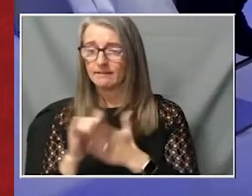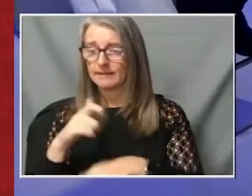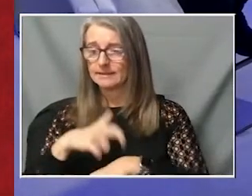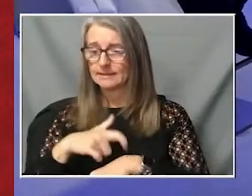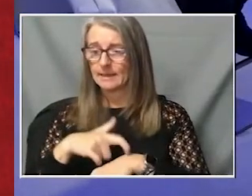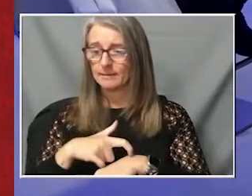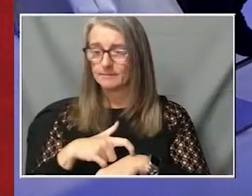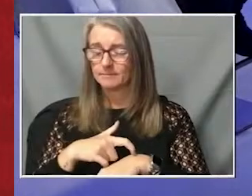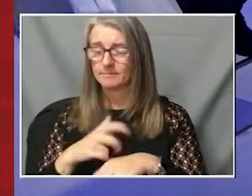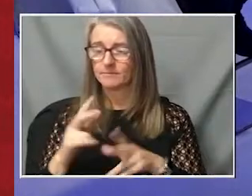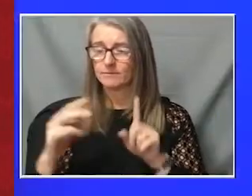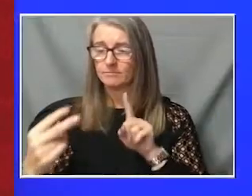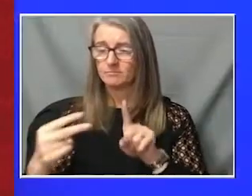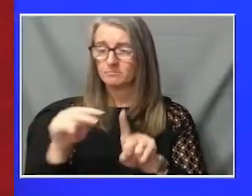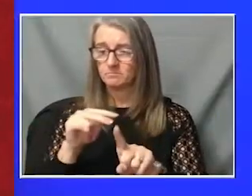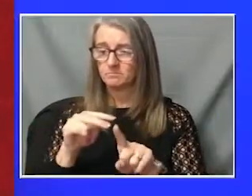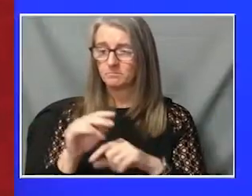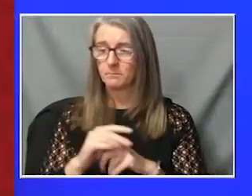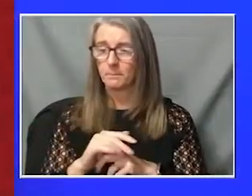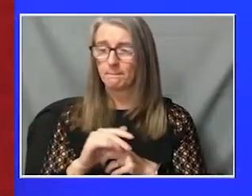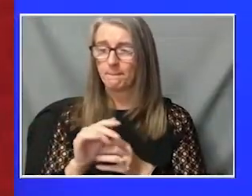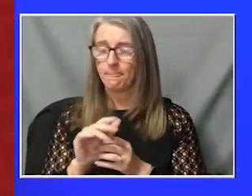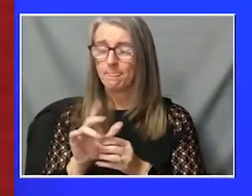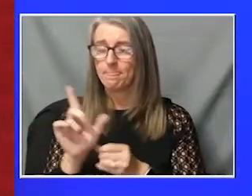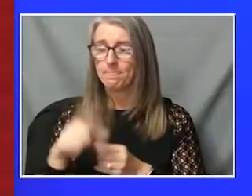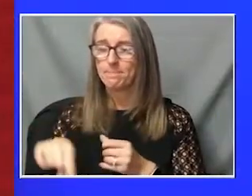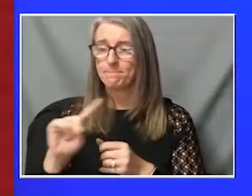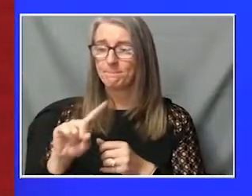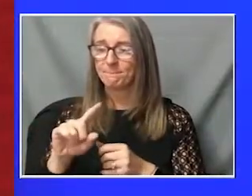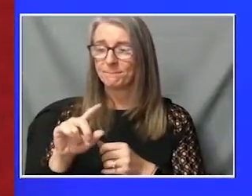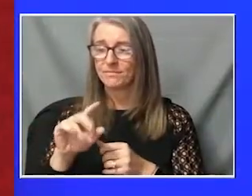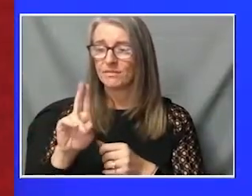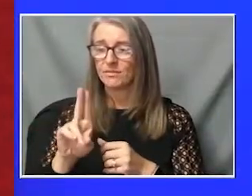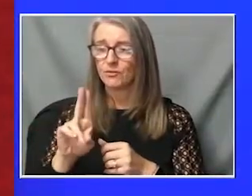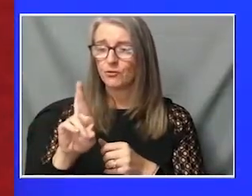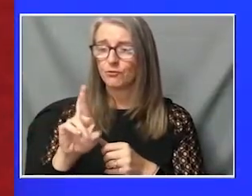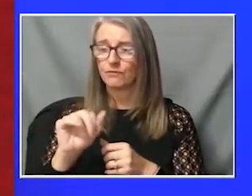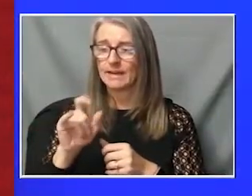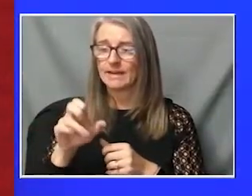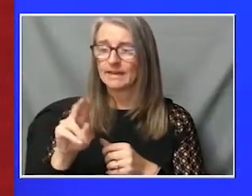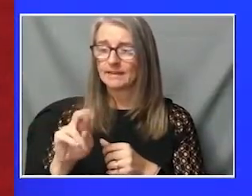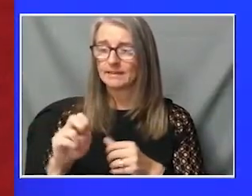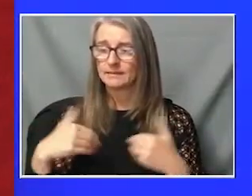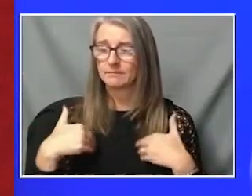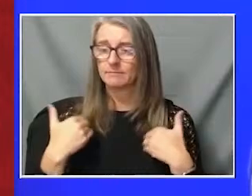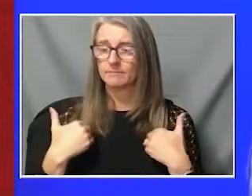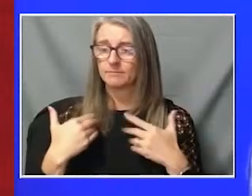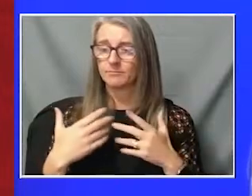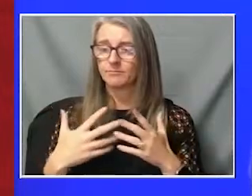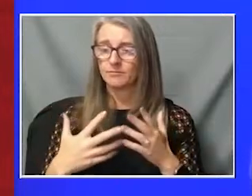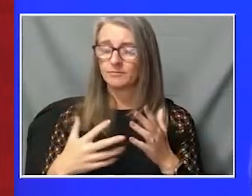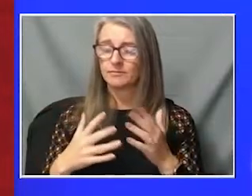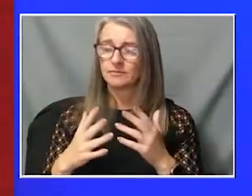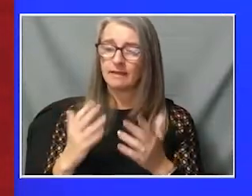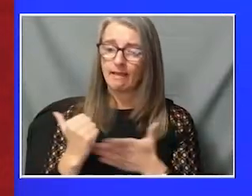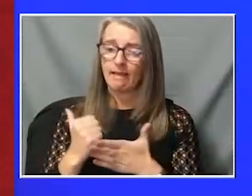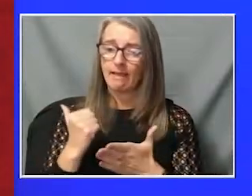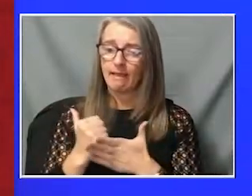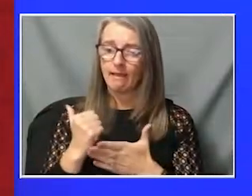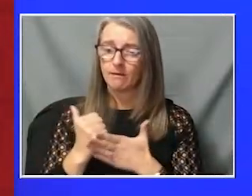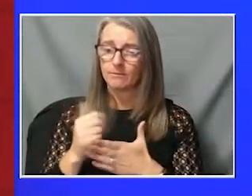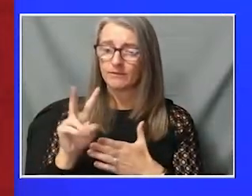that standpoint, and they found that uranium miners, if you just increase the ventilation, it decreased their risk